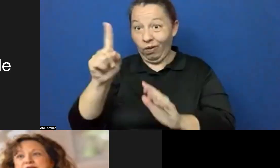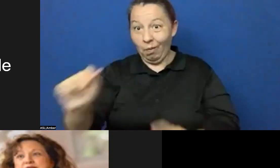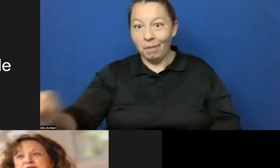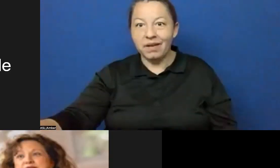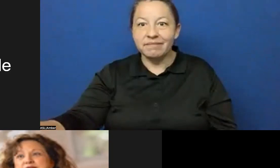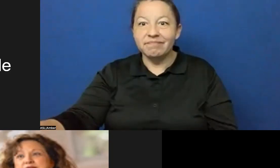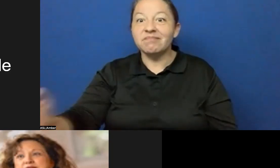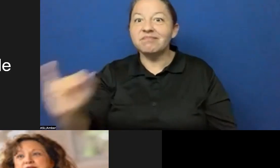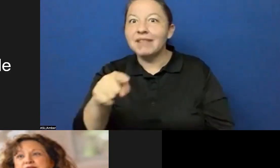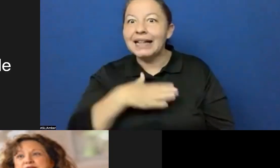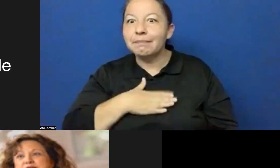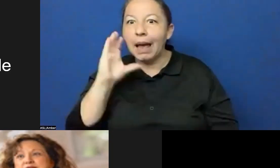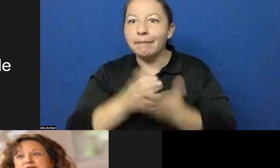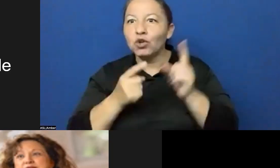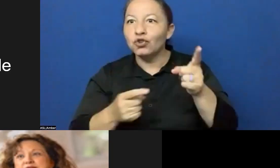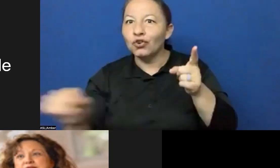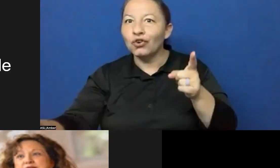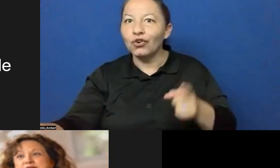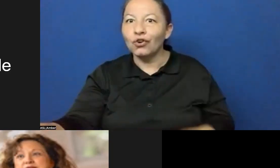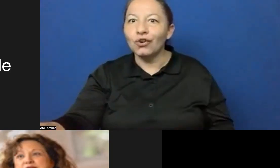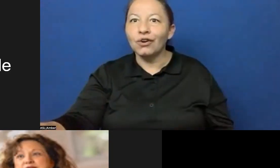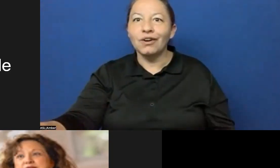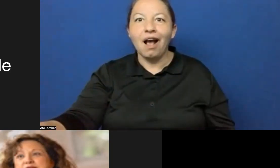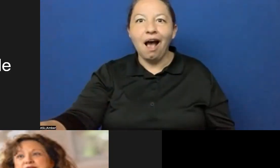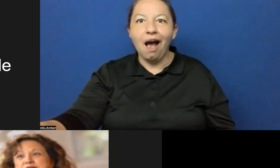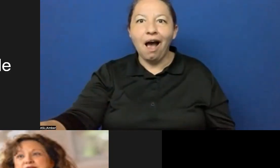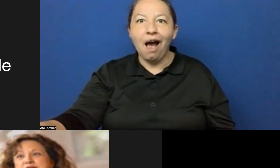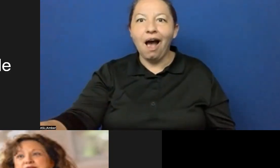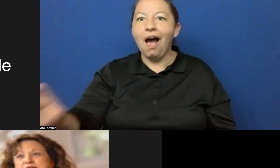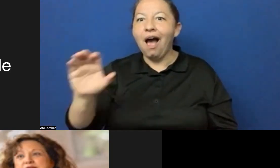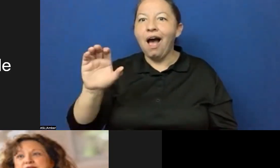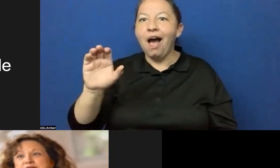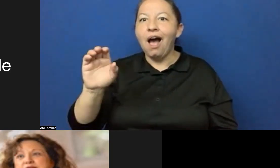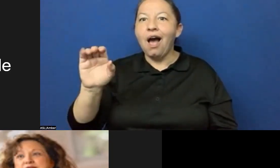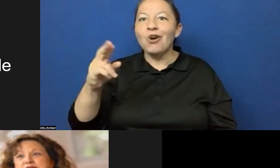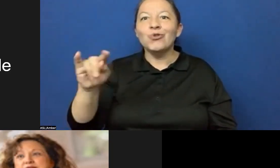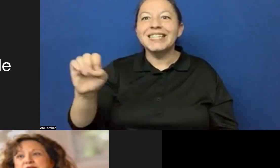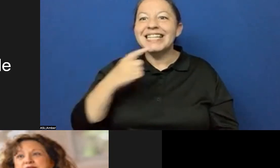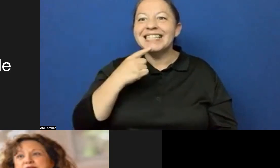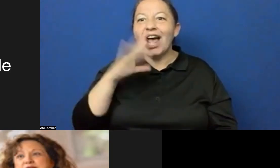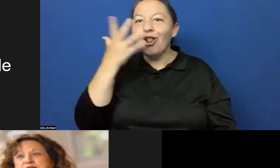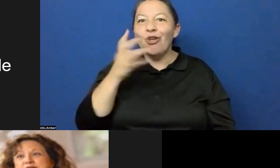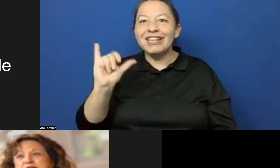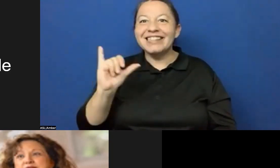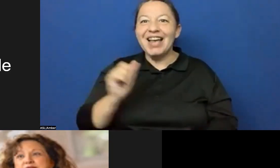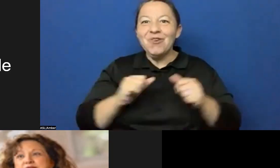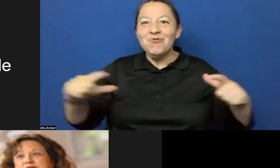That's my picture. And Christine said it looks like a tribal council.